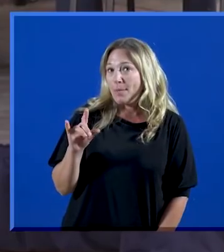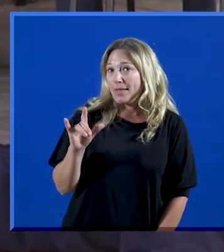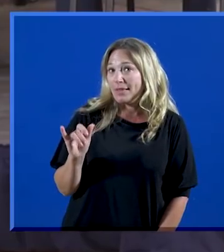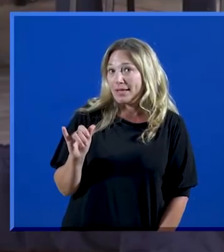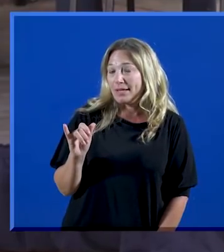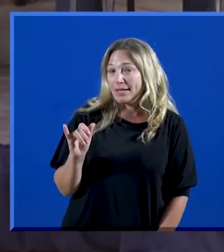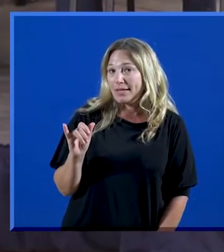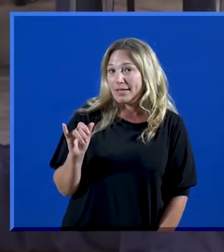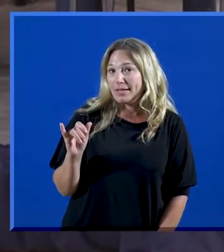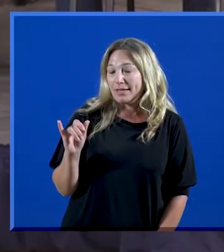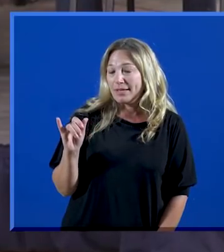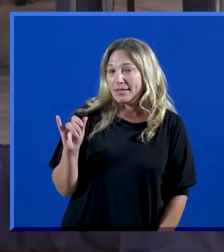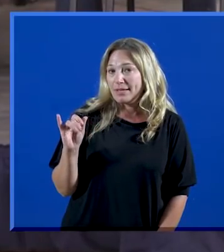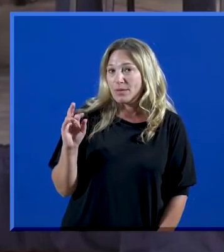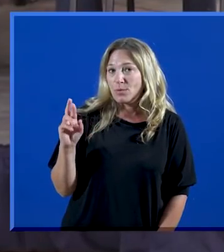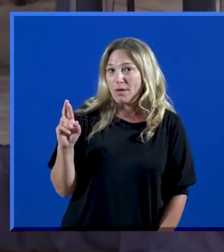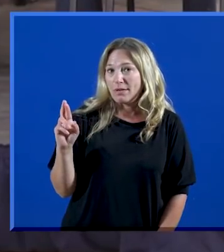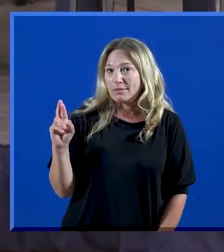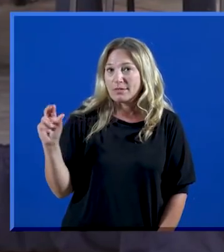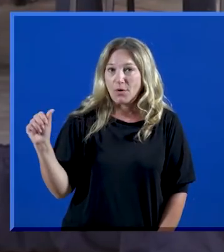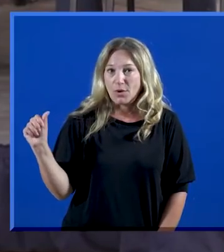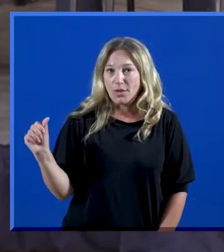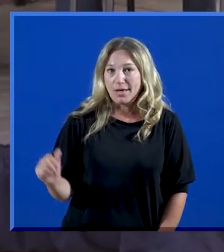Emily Ross Aureola.